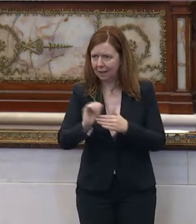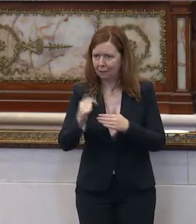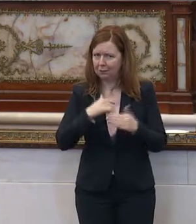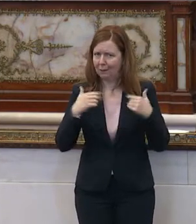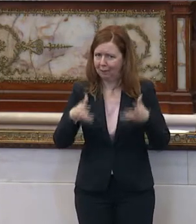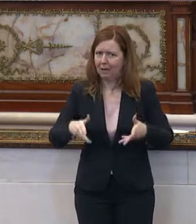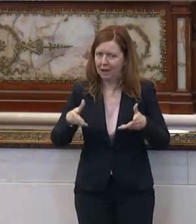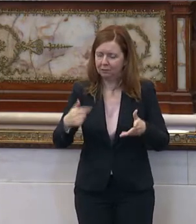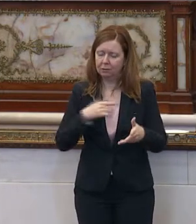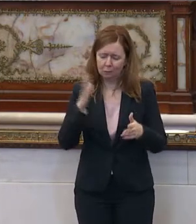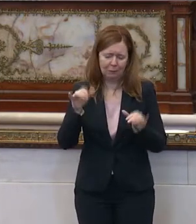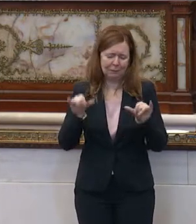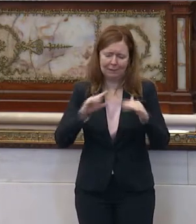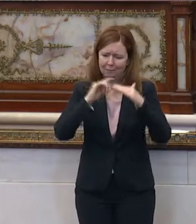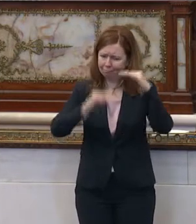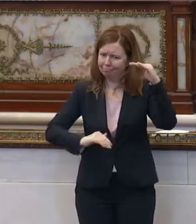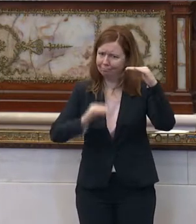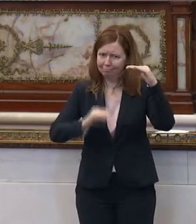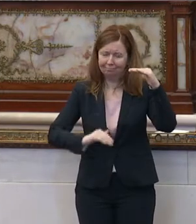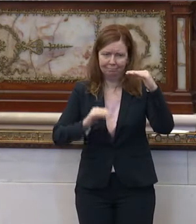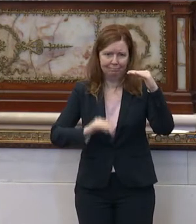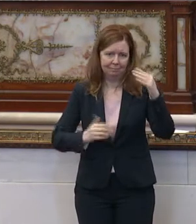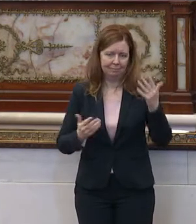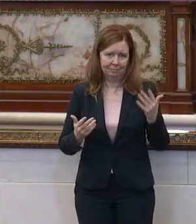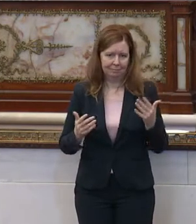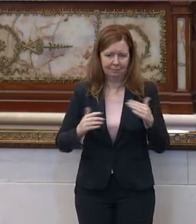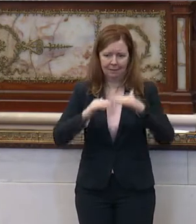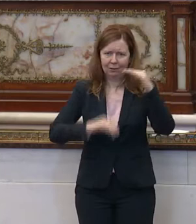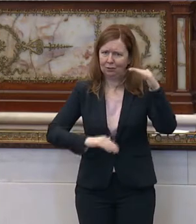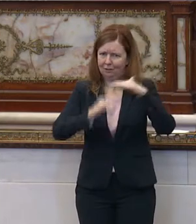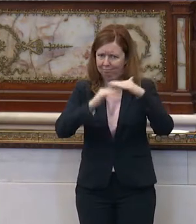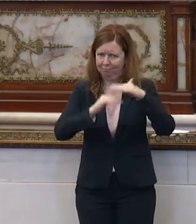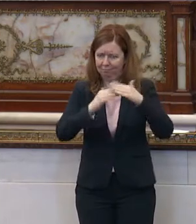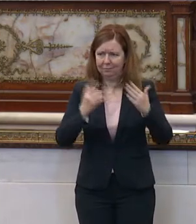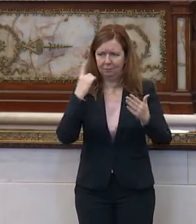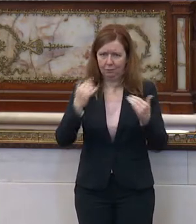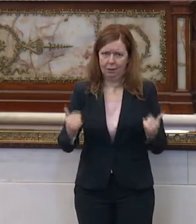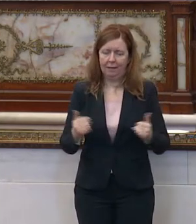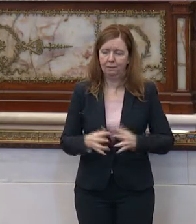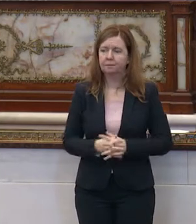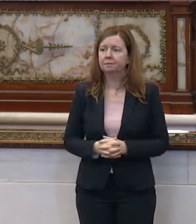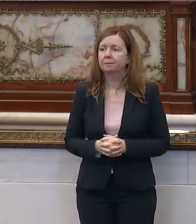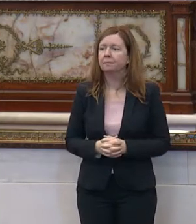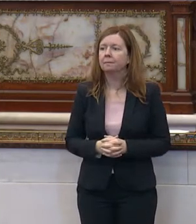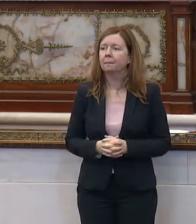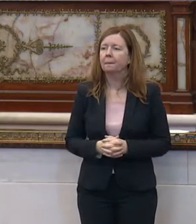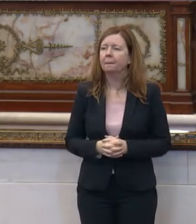have left. So we will stay very comfortably under there for the time being.